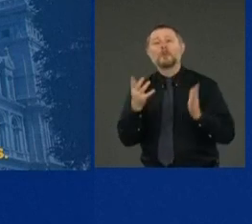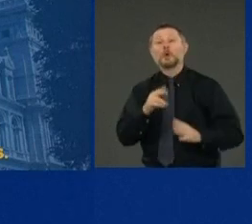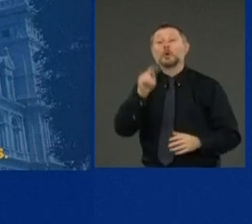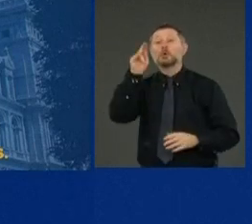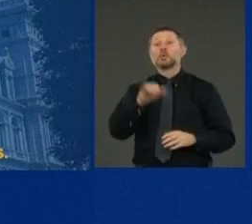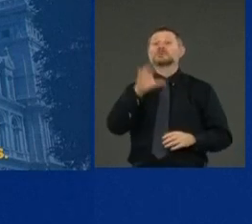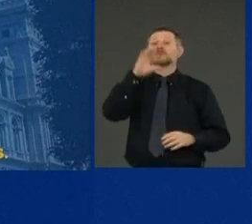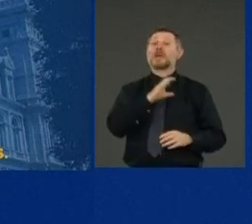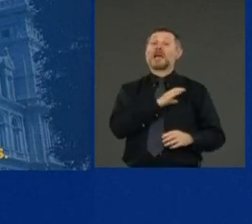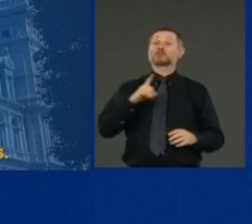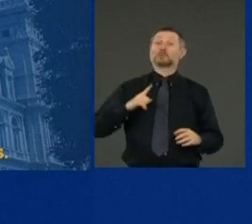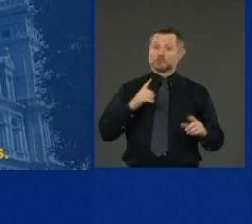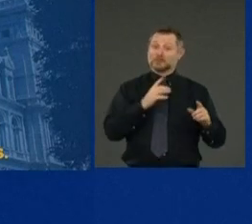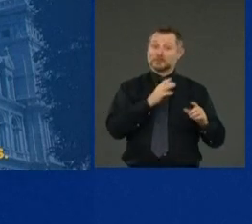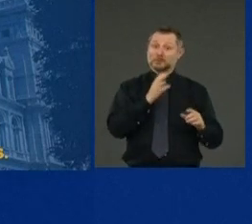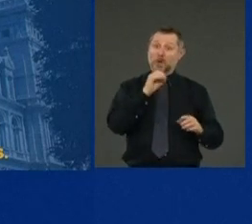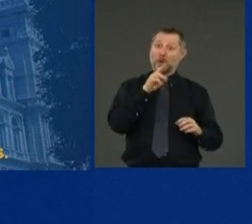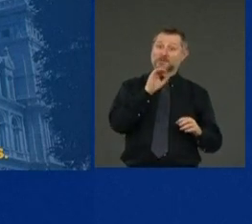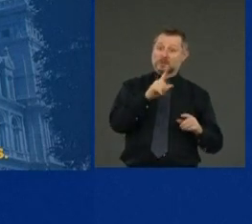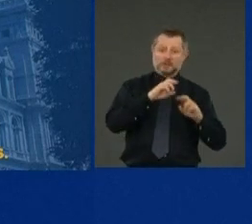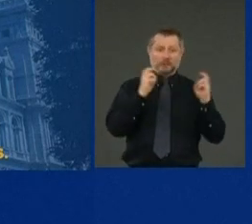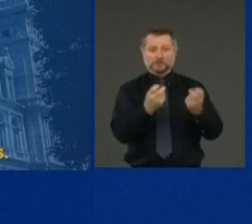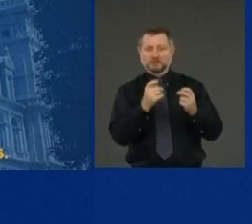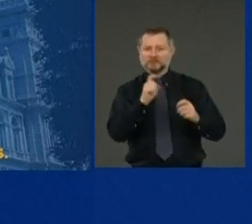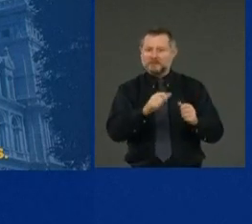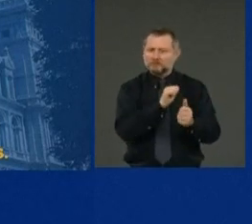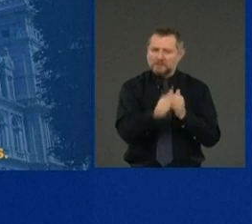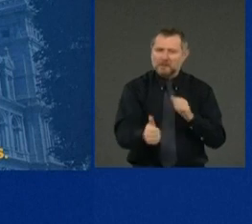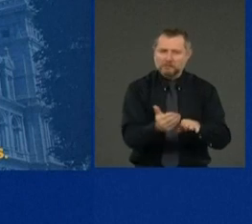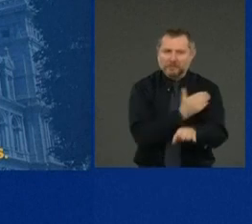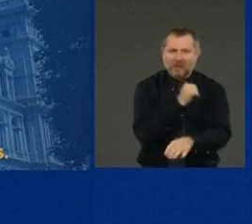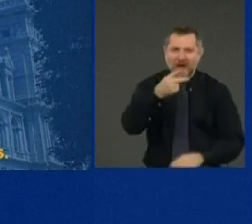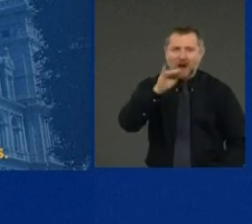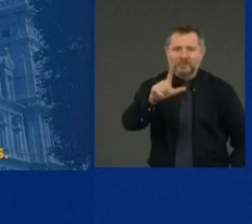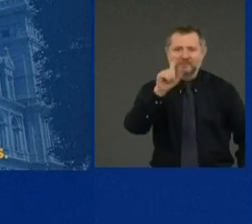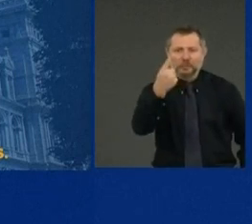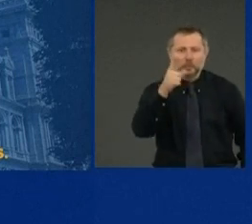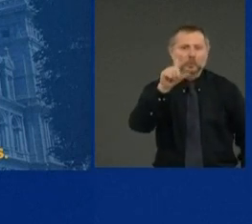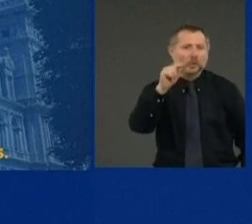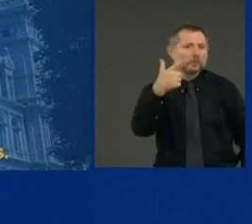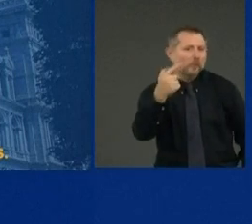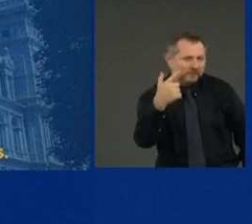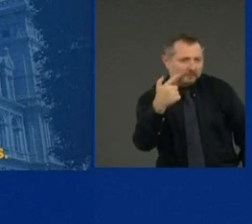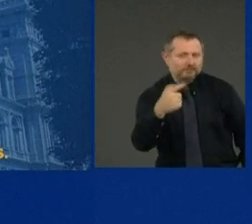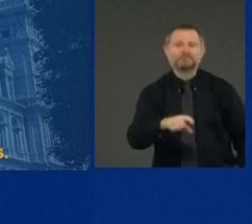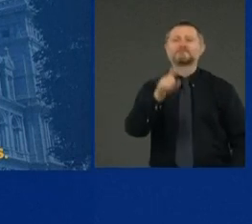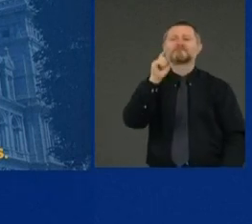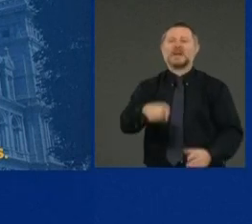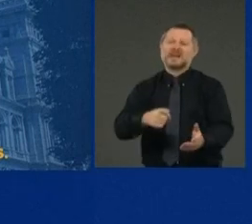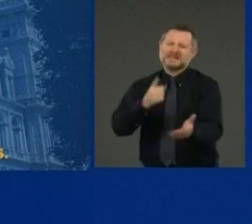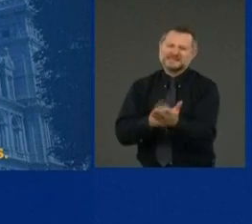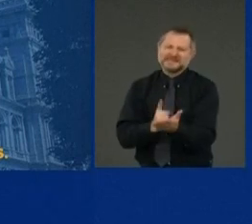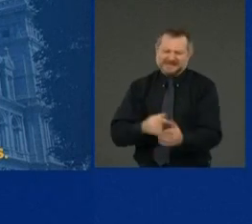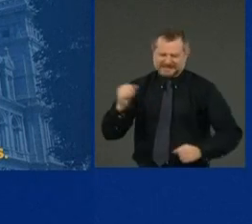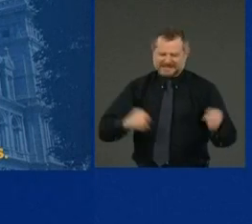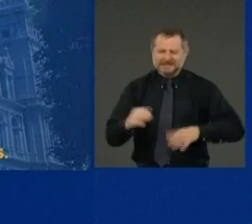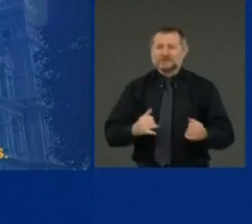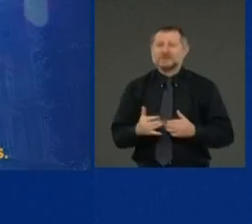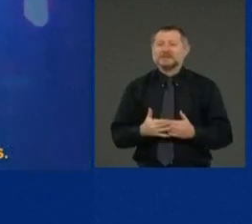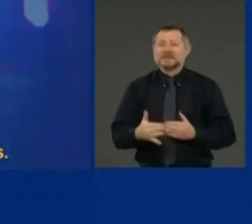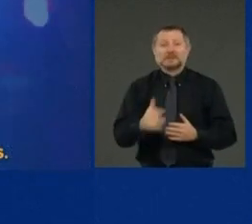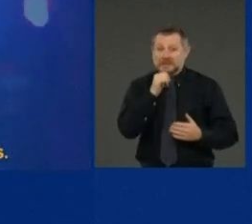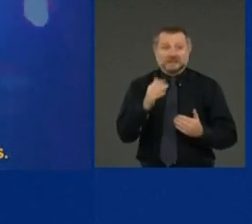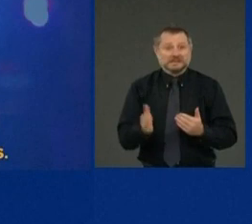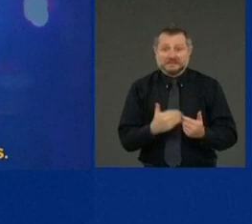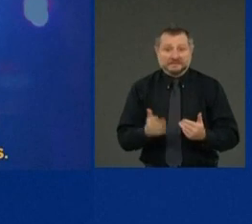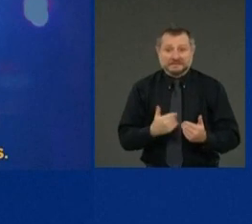by April 1. Have the hard conversation. Come up with a plan, but get it done by April 1